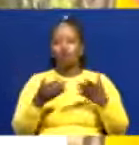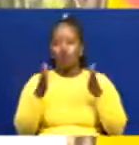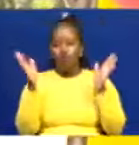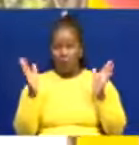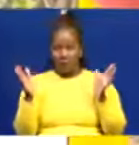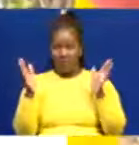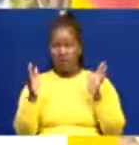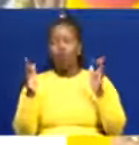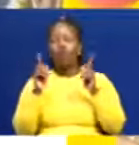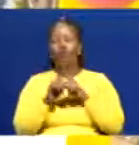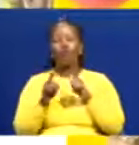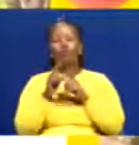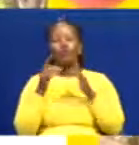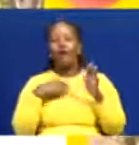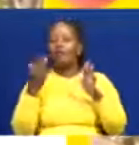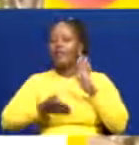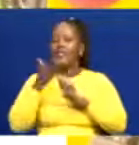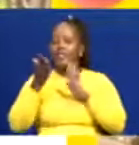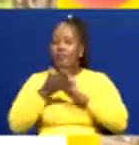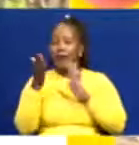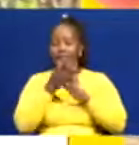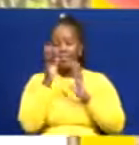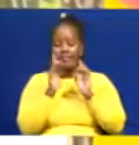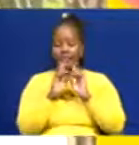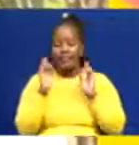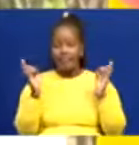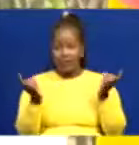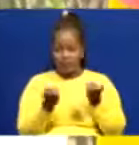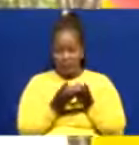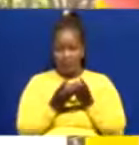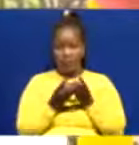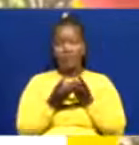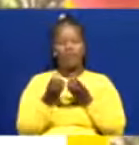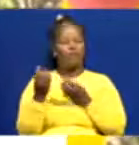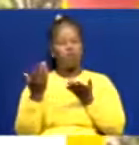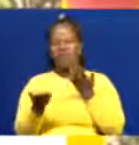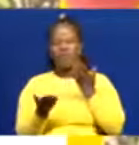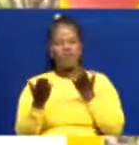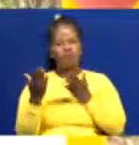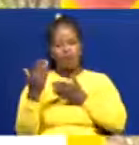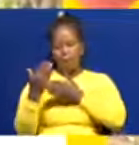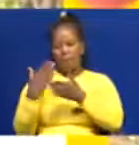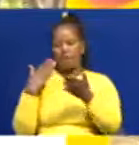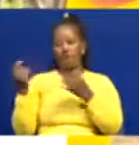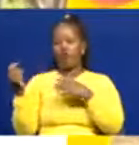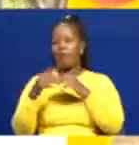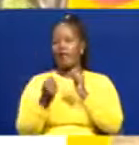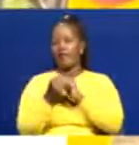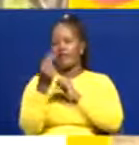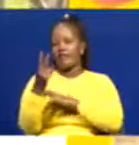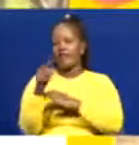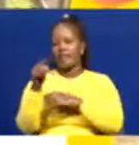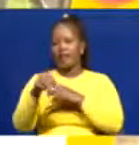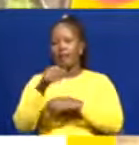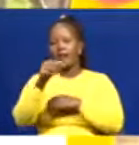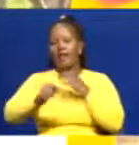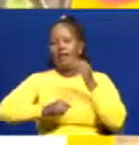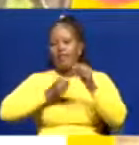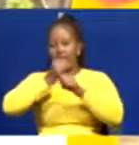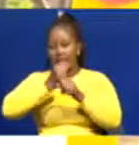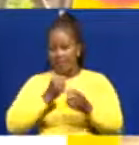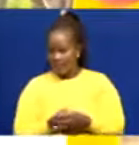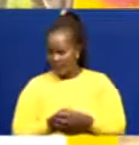our accident and emergency department probably by December this year. That